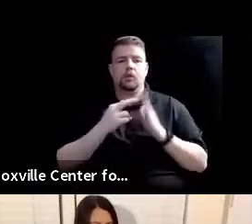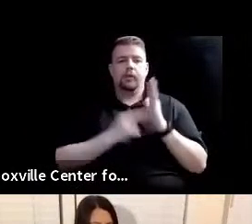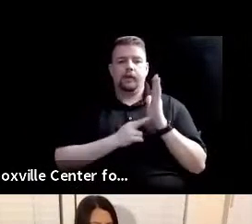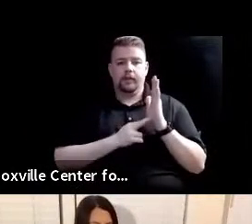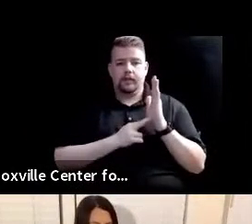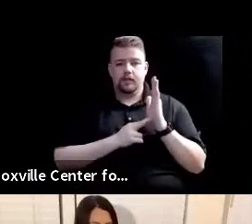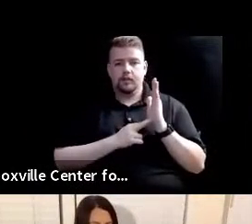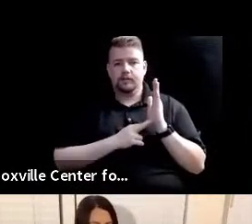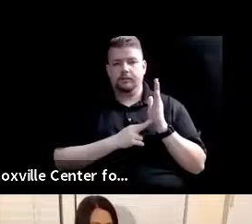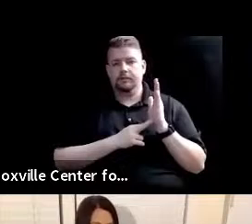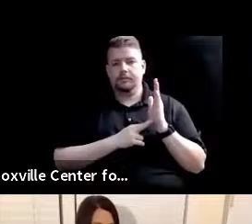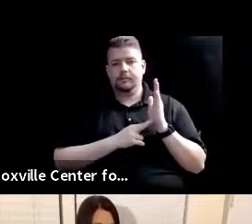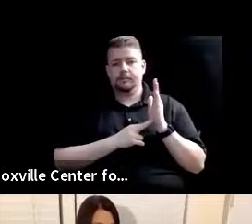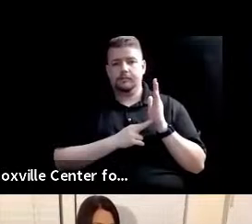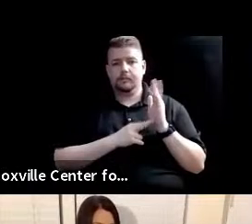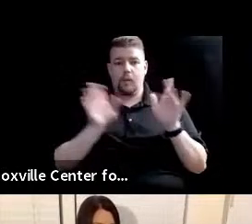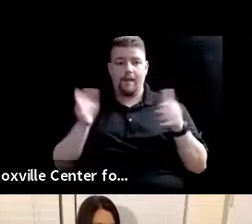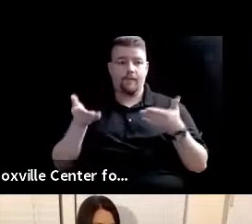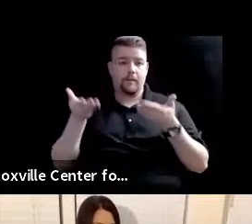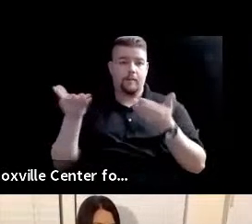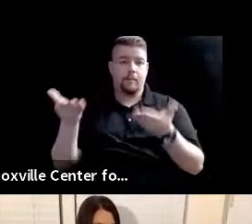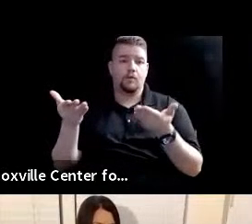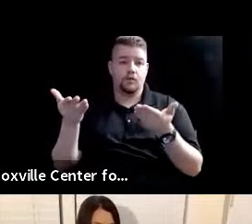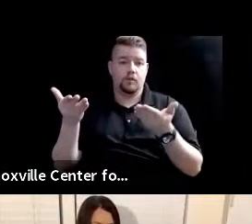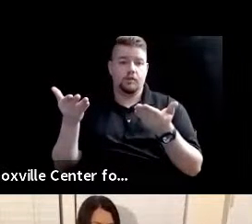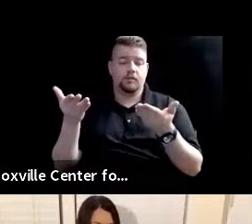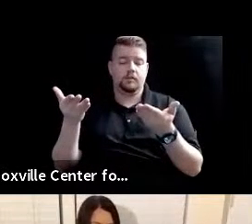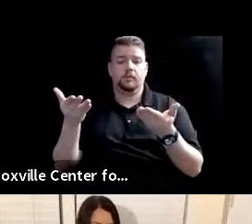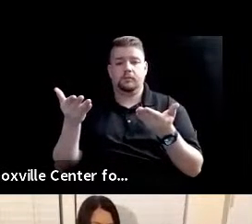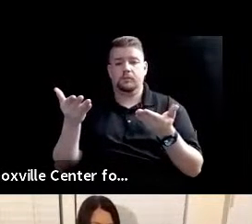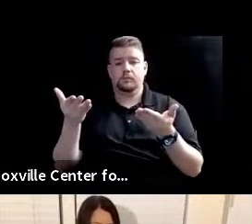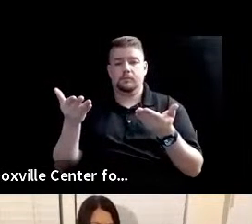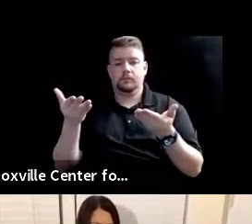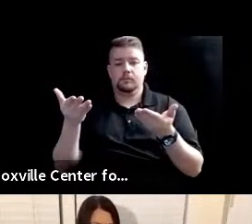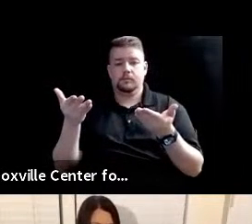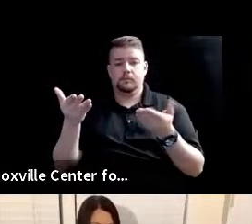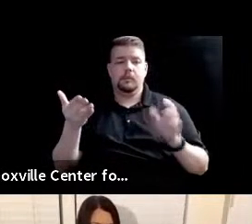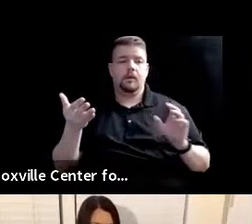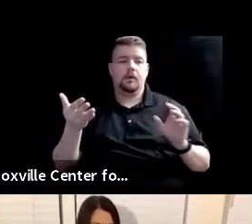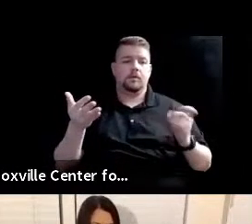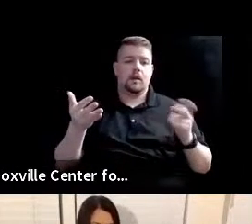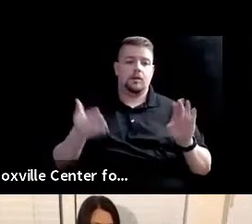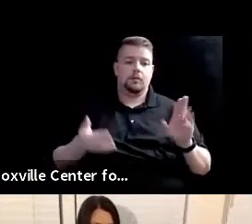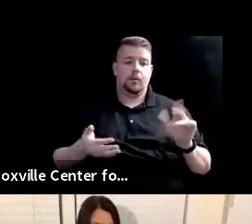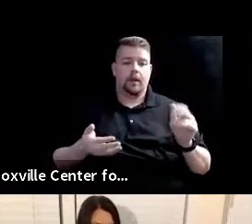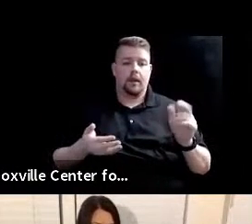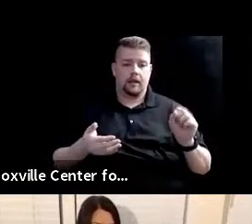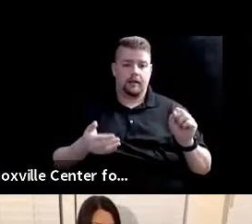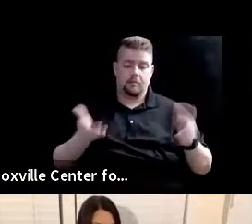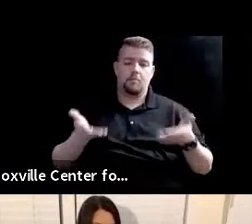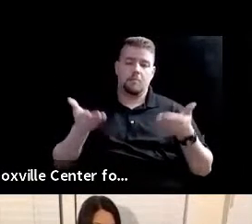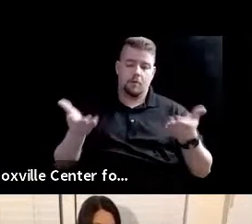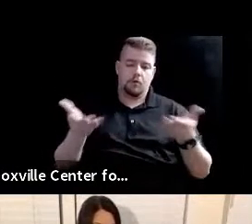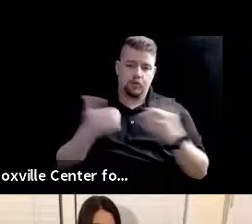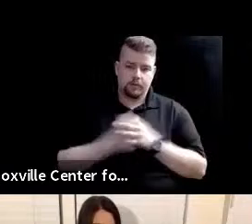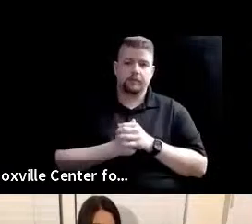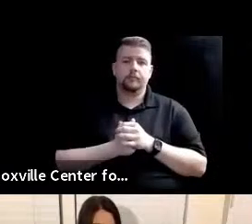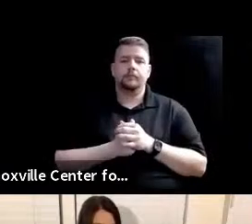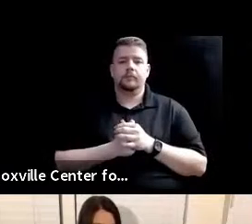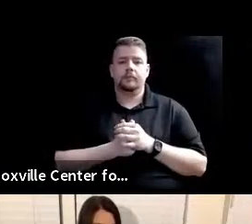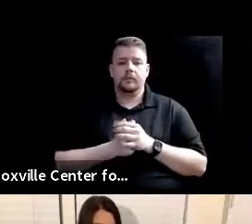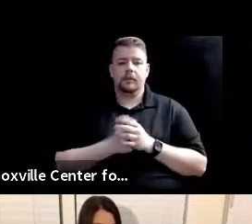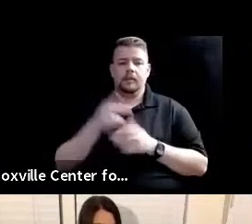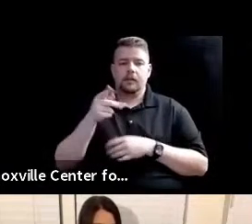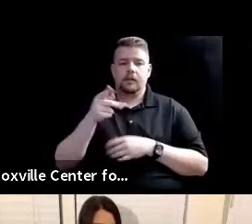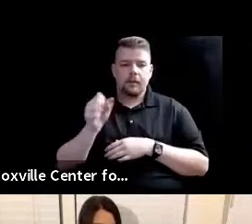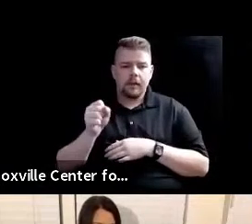regulation. Do I hear a motion on this? Motion to pass or